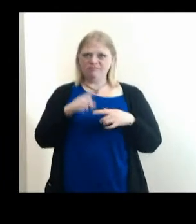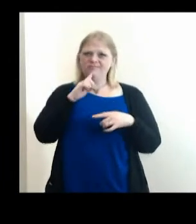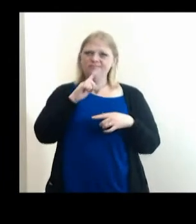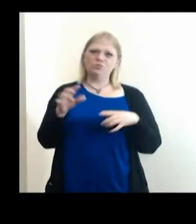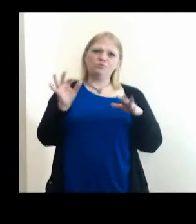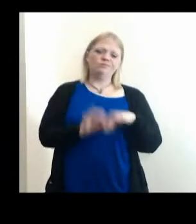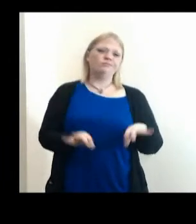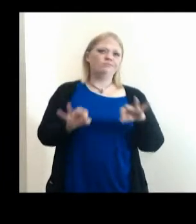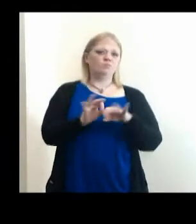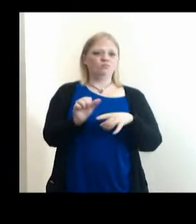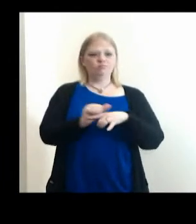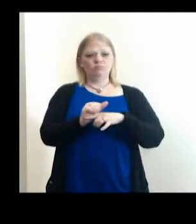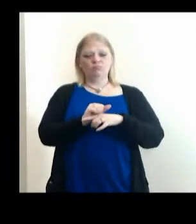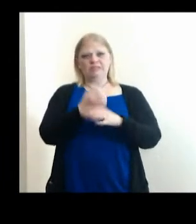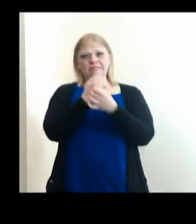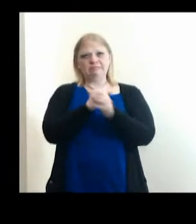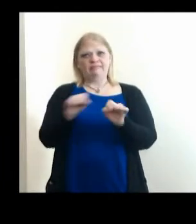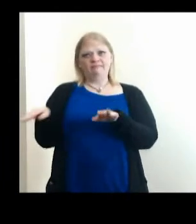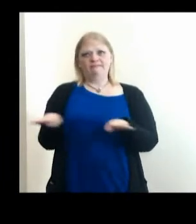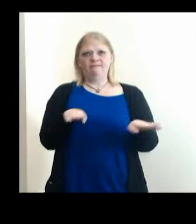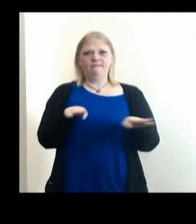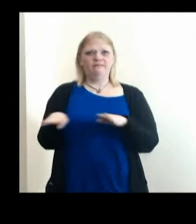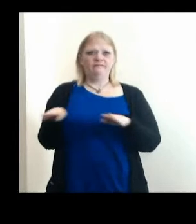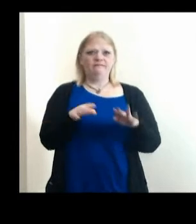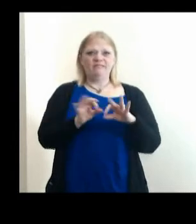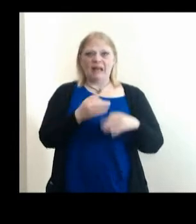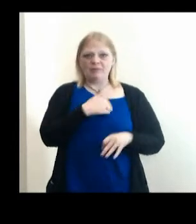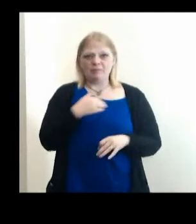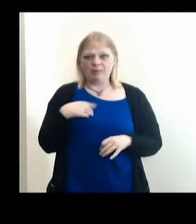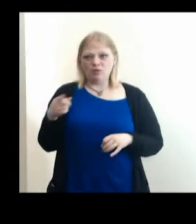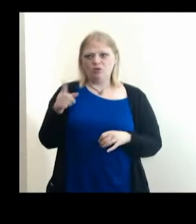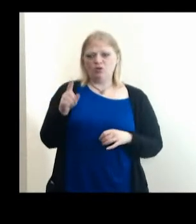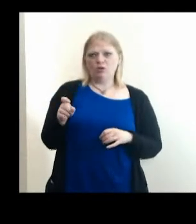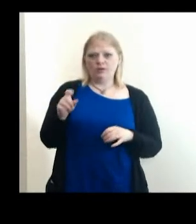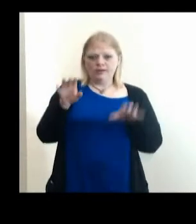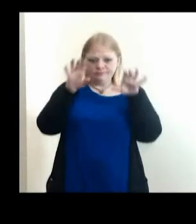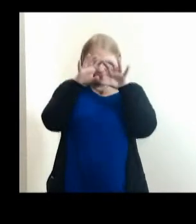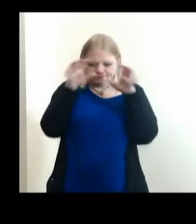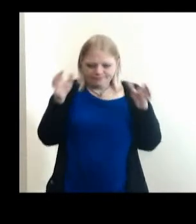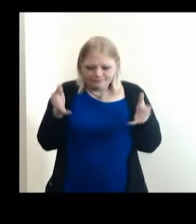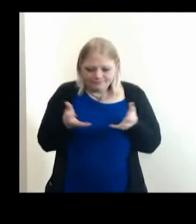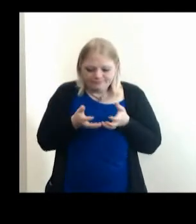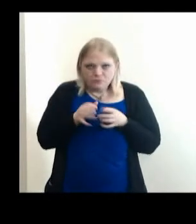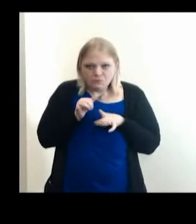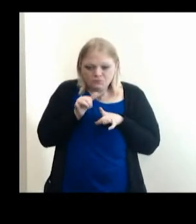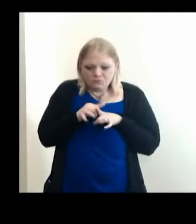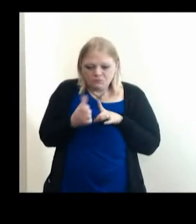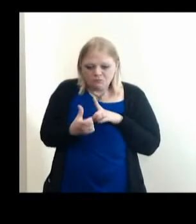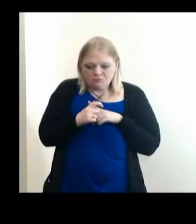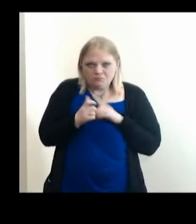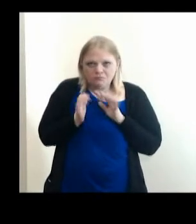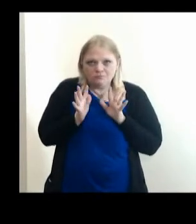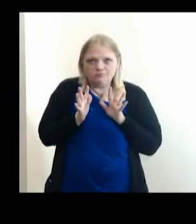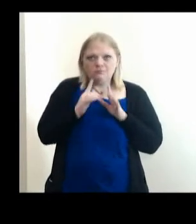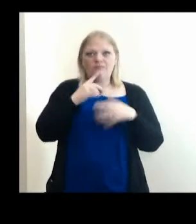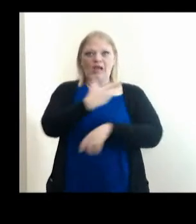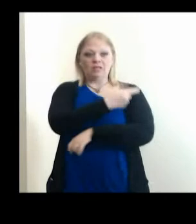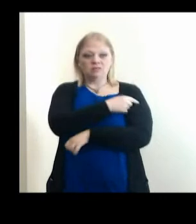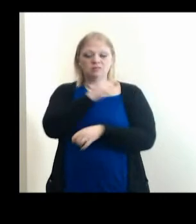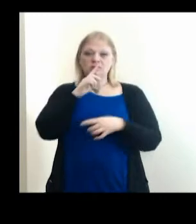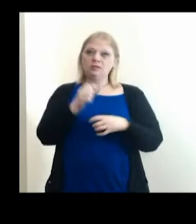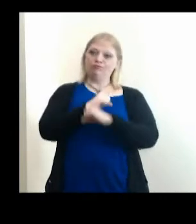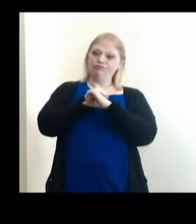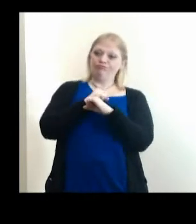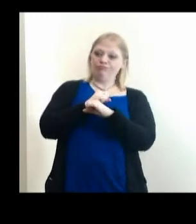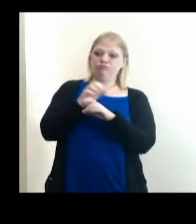these preventive behaviors. And the family members around them, you have to act like a cocoon, and everybody else get vaccinated to protect their